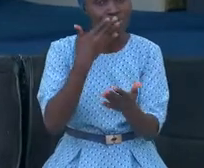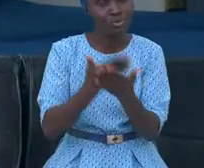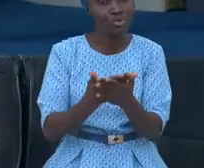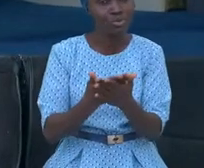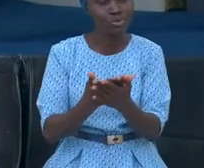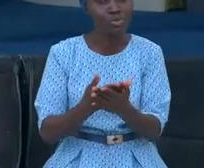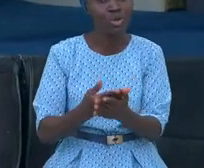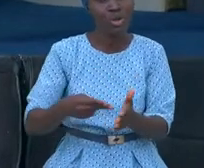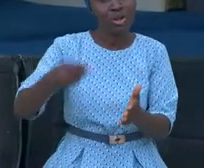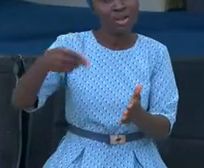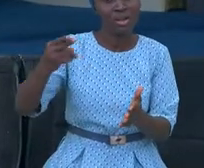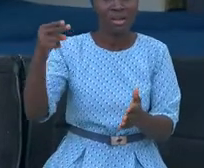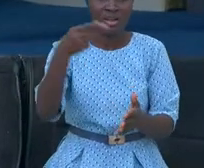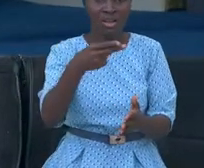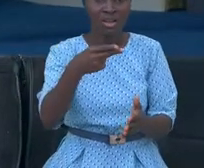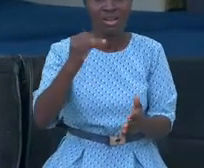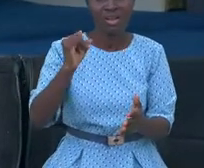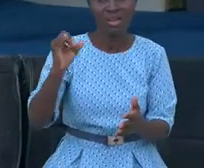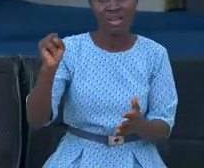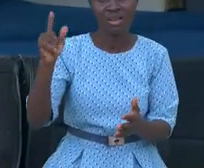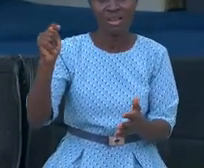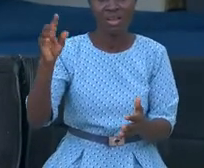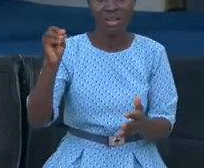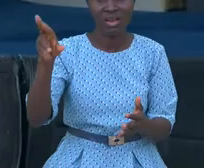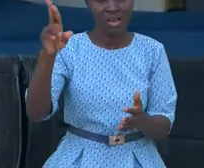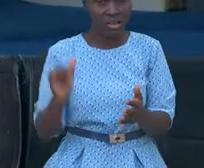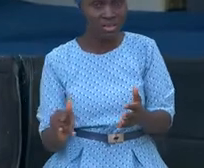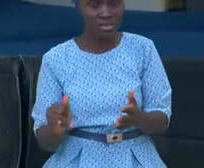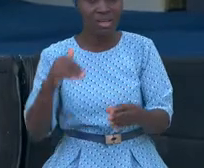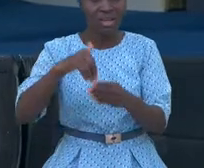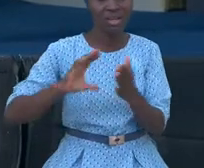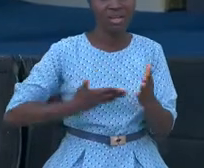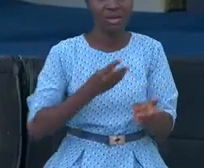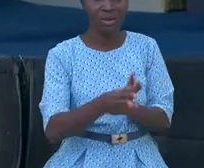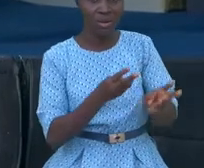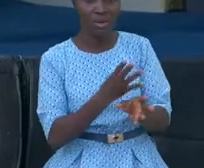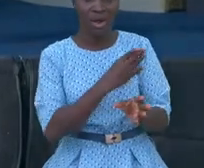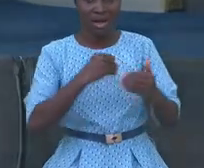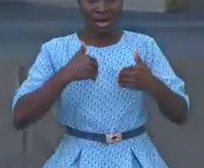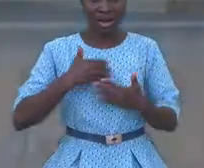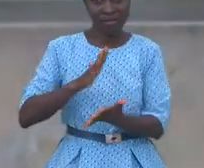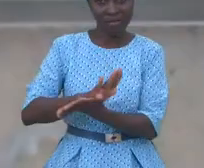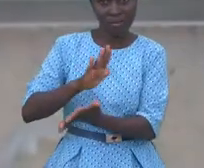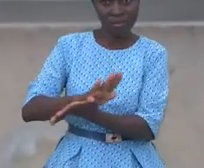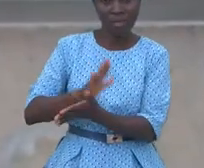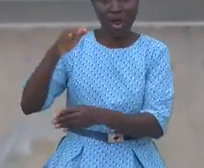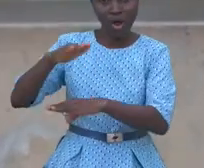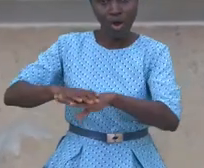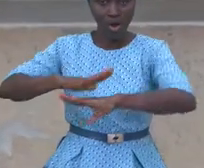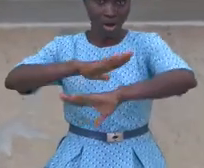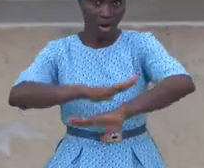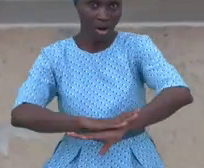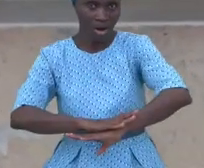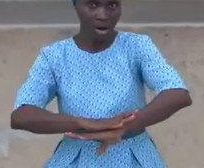the pen in hand. He has the paper on the desk, on the table. And he's